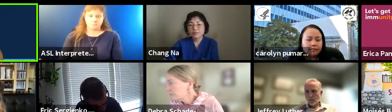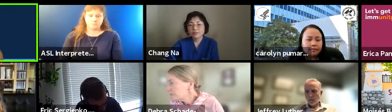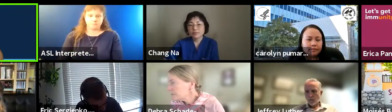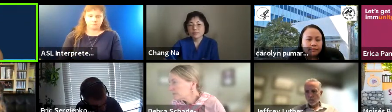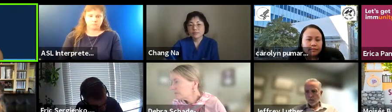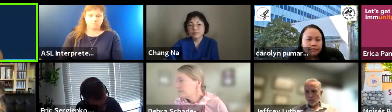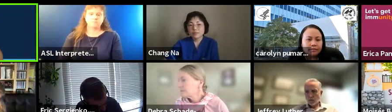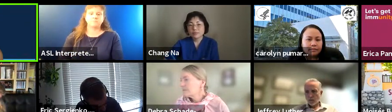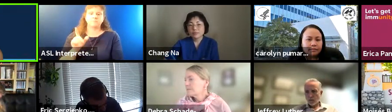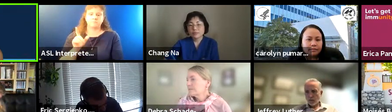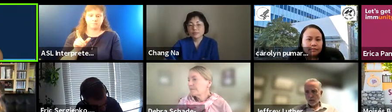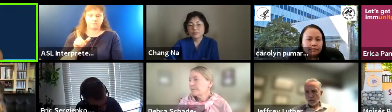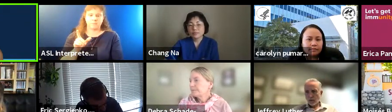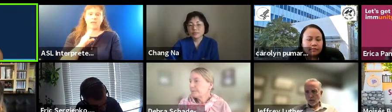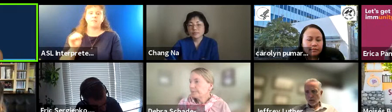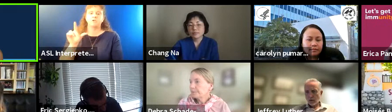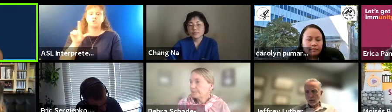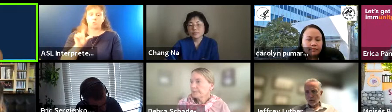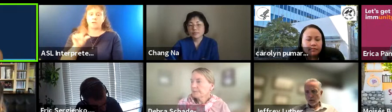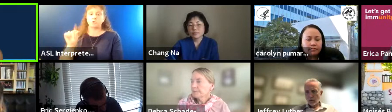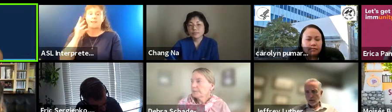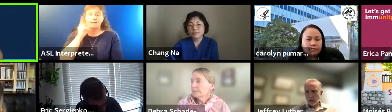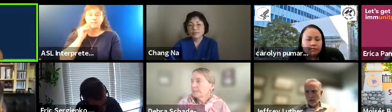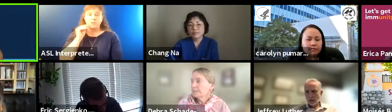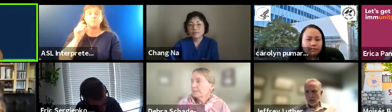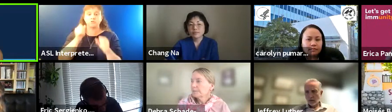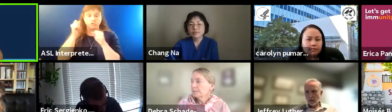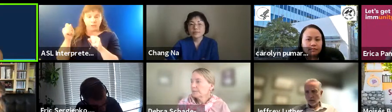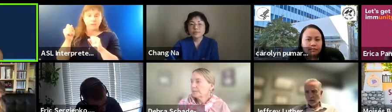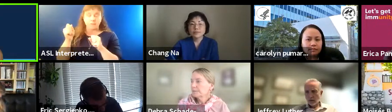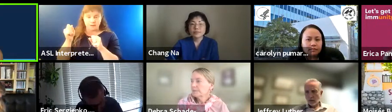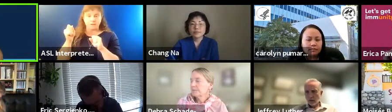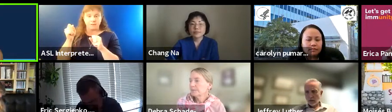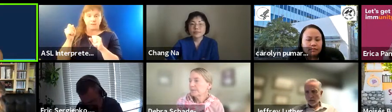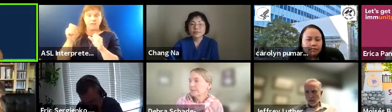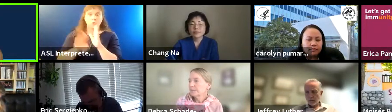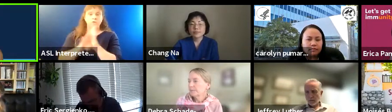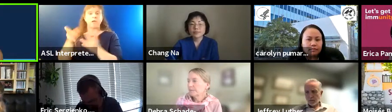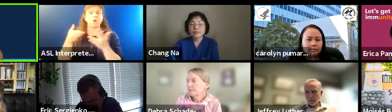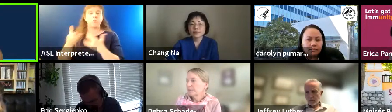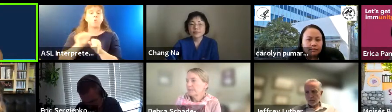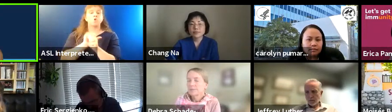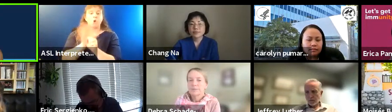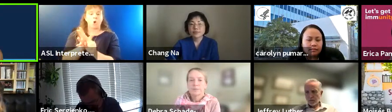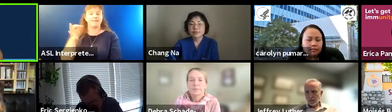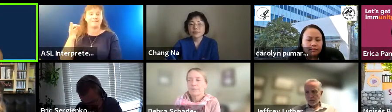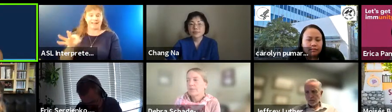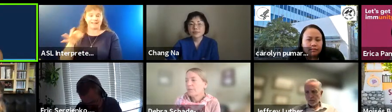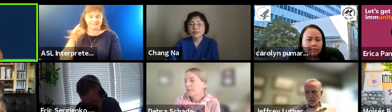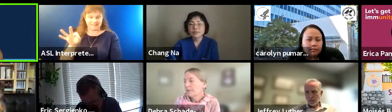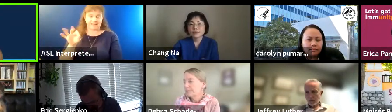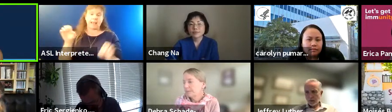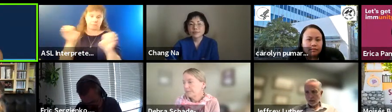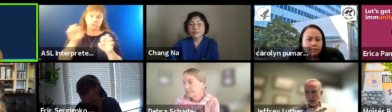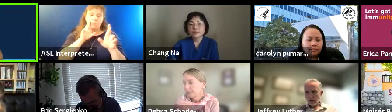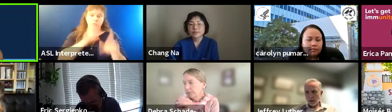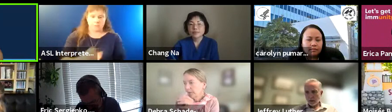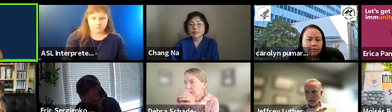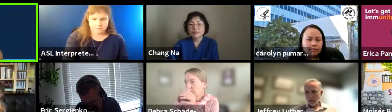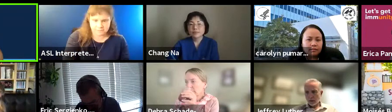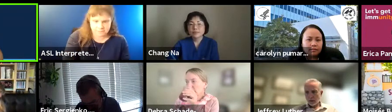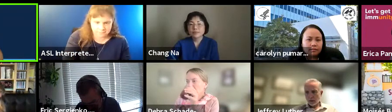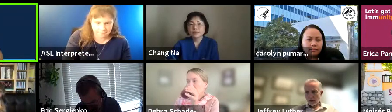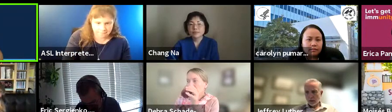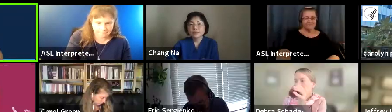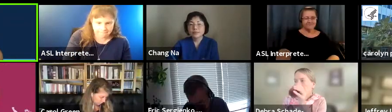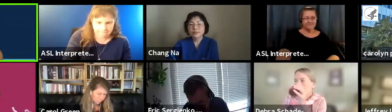Committee and the 2020 experience, and strengthened and refined through this COVID-19 emergency response.